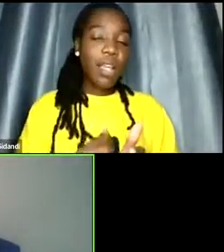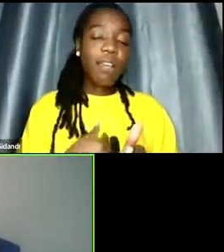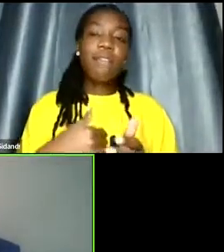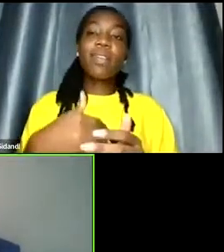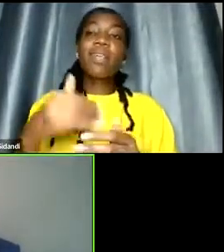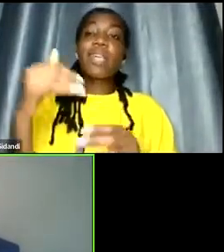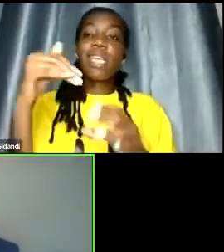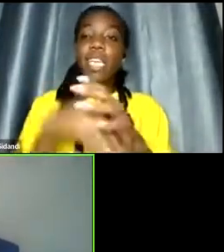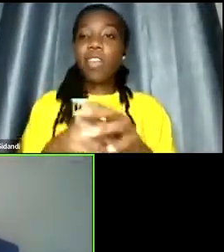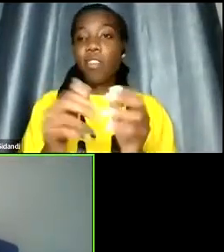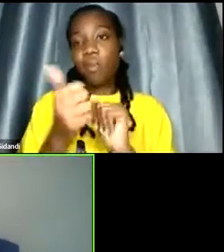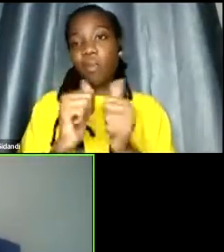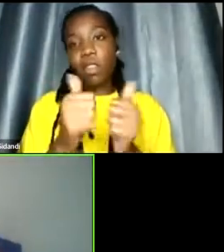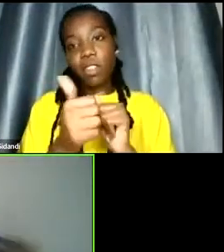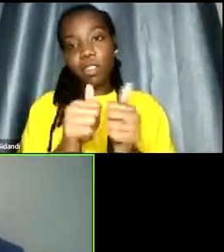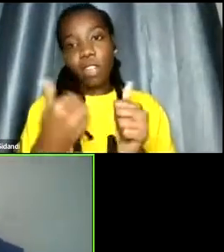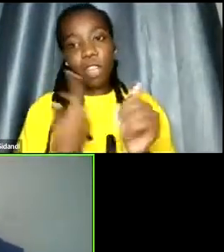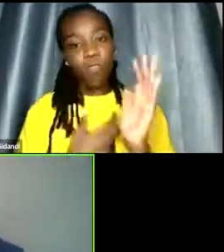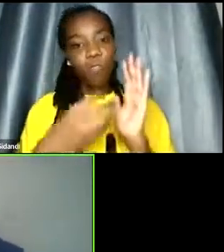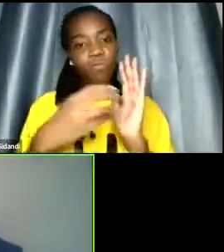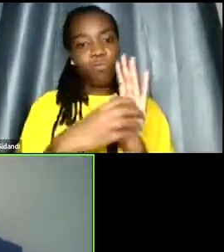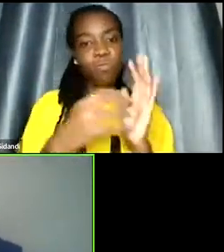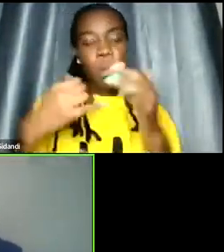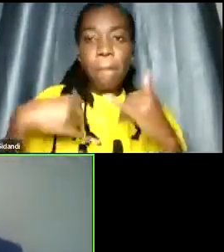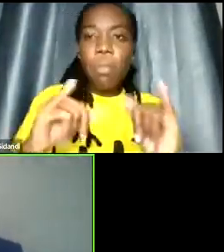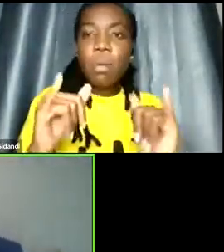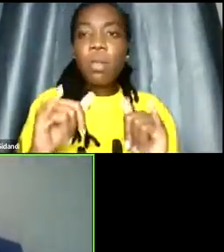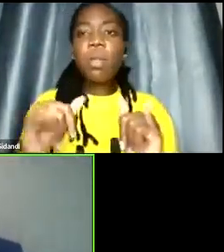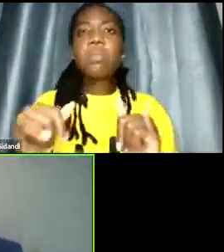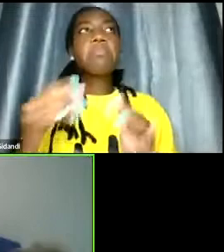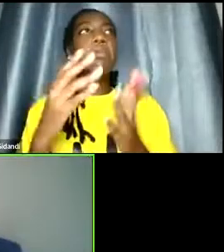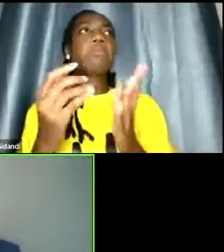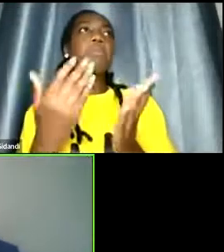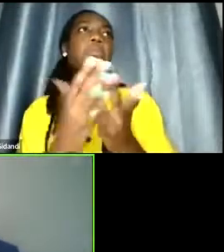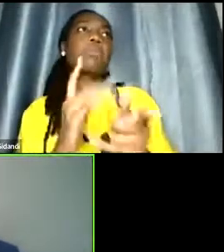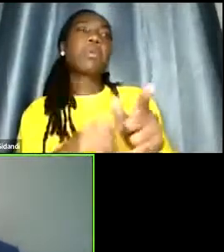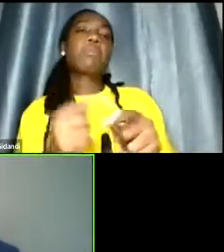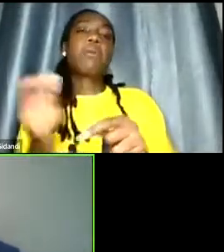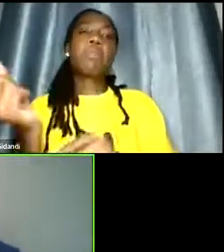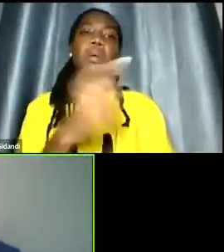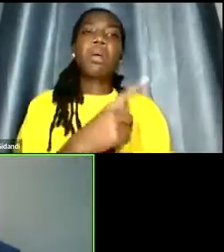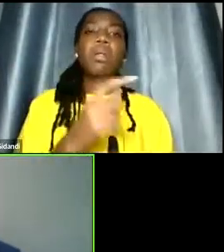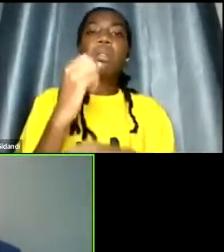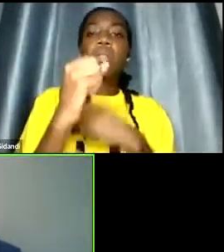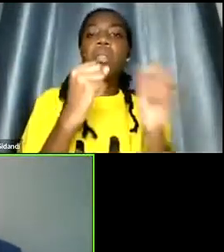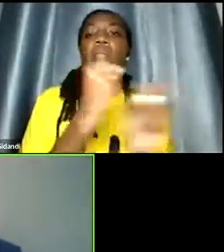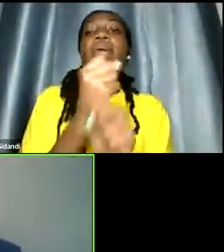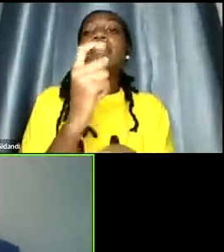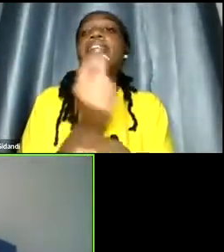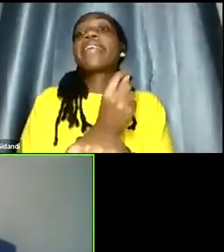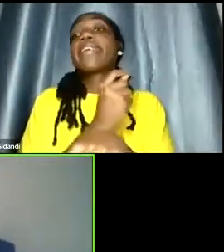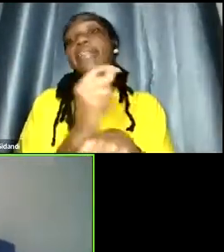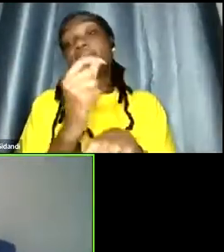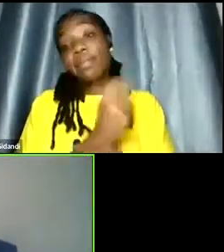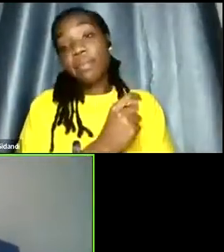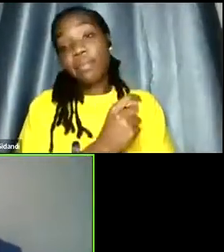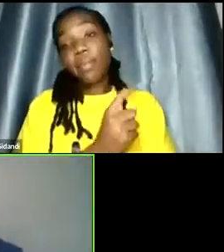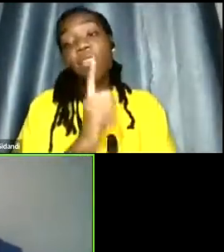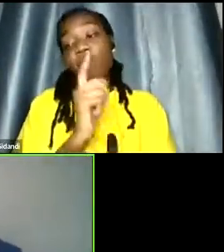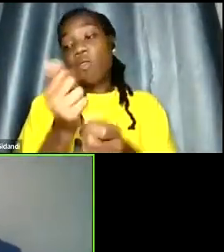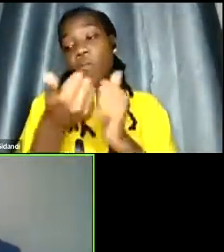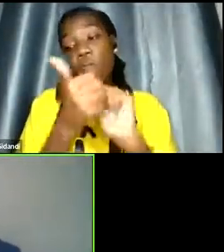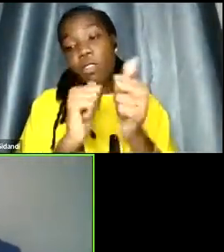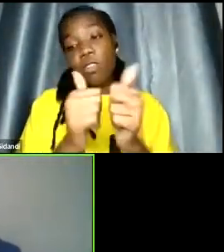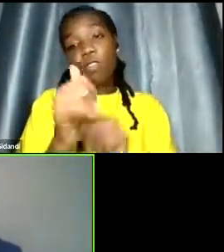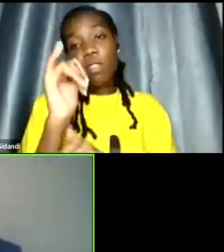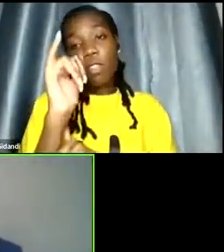ready product to plug and play without having taken through lengths and months and years of training. So the competition might also